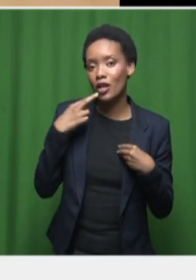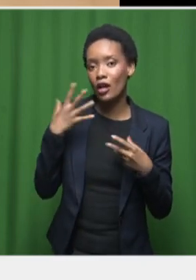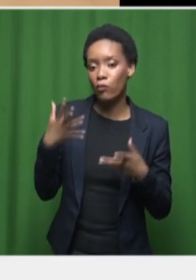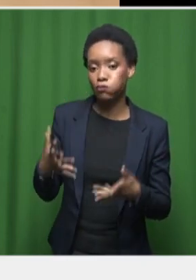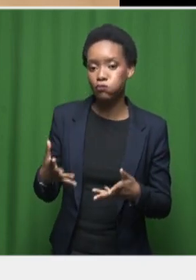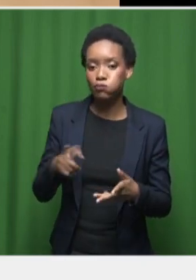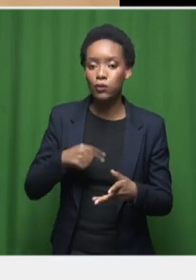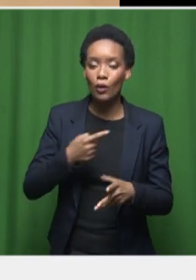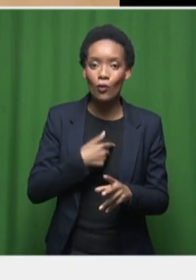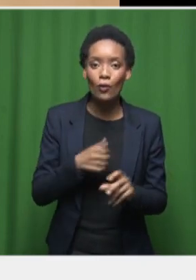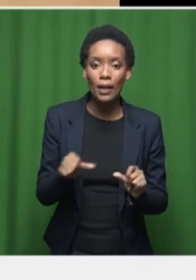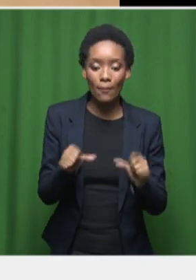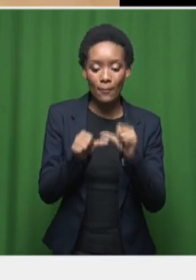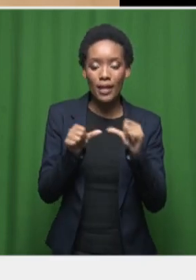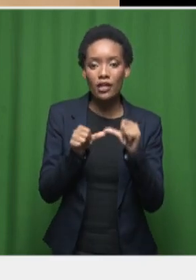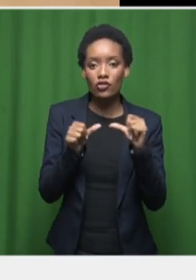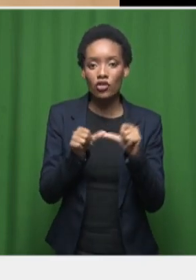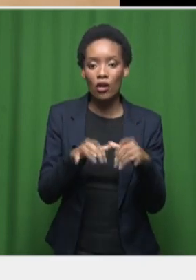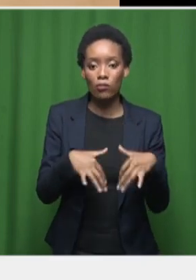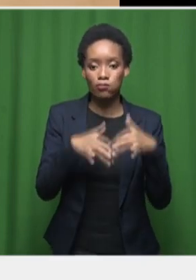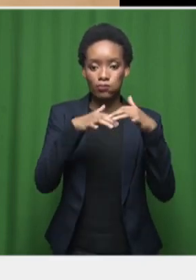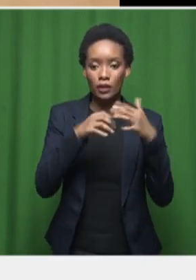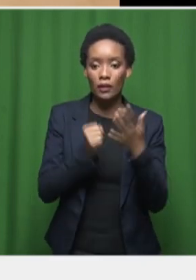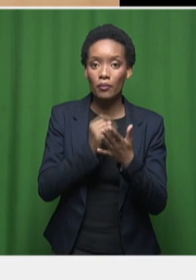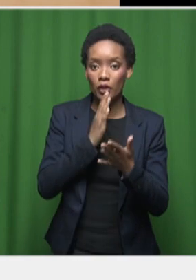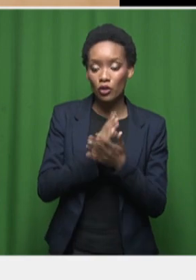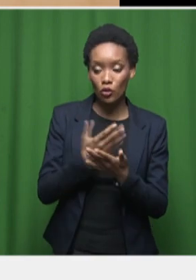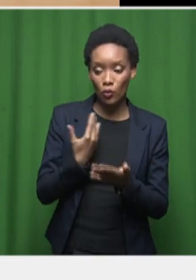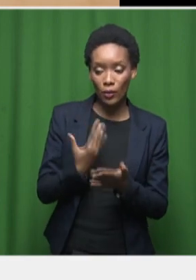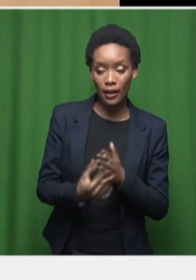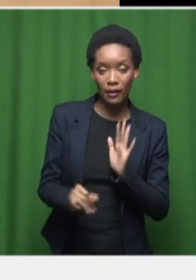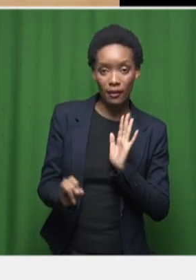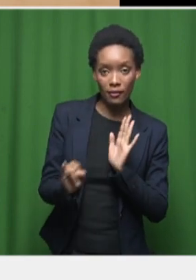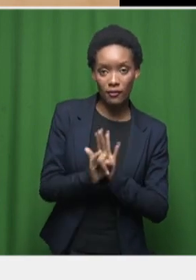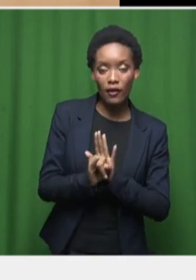in measures to ensure that we are able to detect,